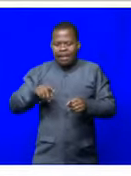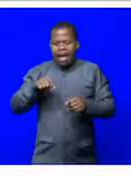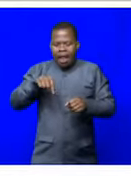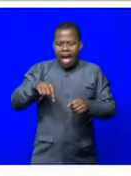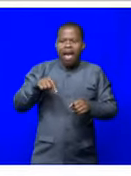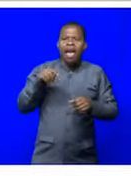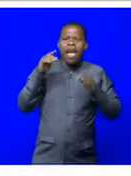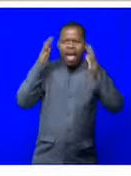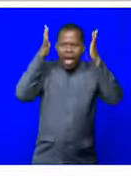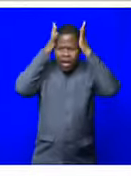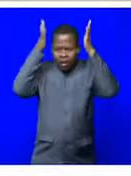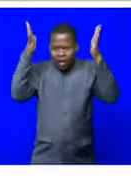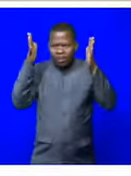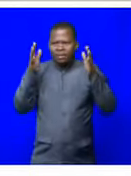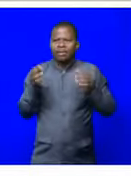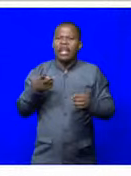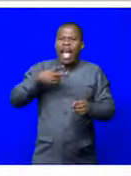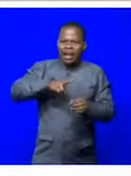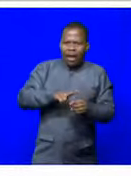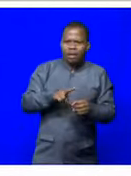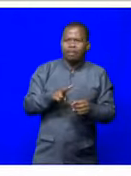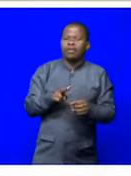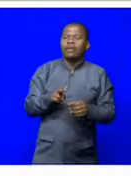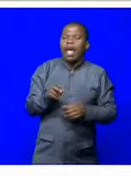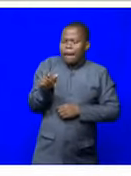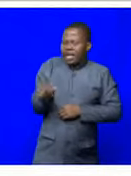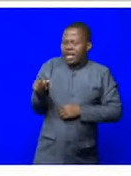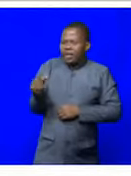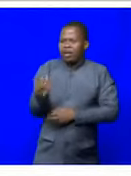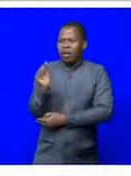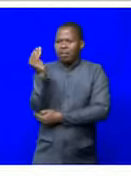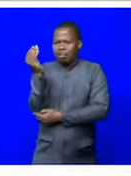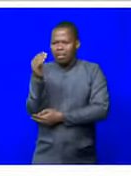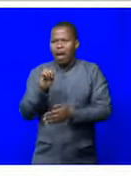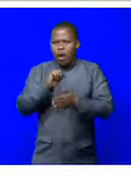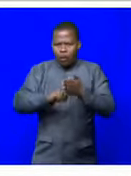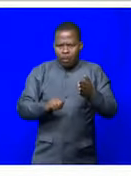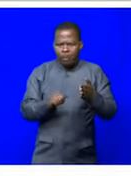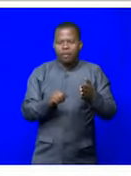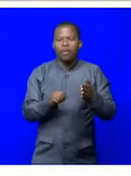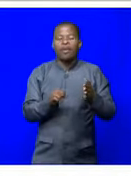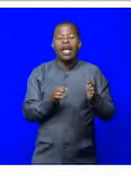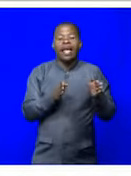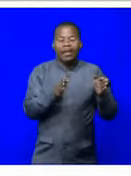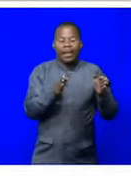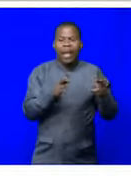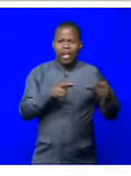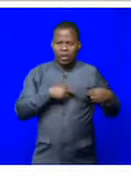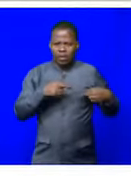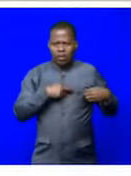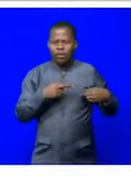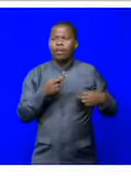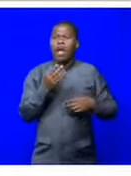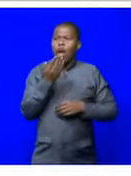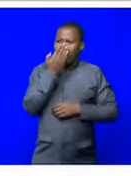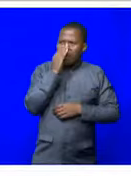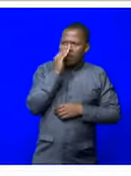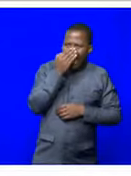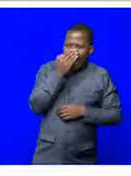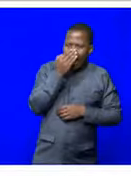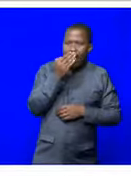eSwatini saba nama presentations namaningi lapha ku anti corruption commission sibuka bo perception survey eTindzaba